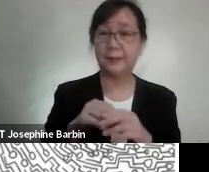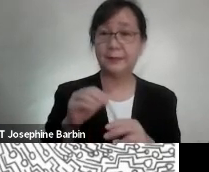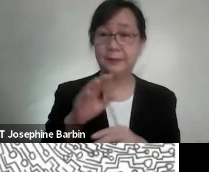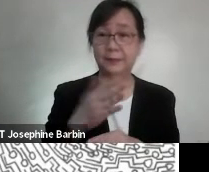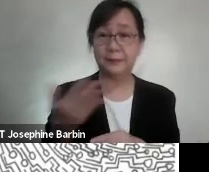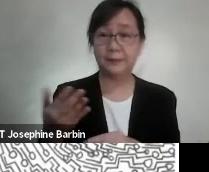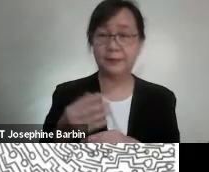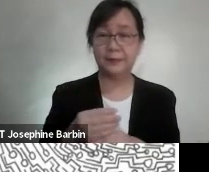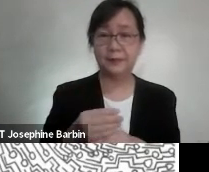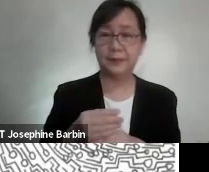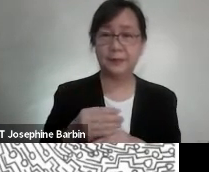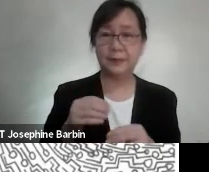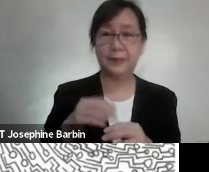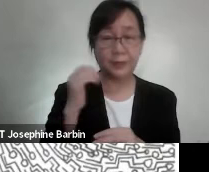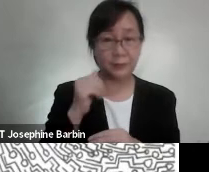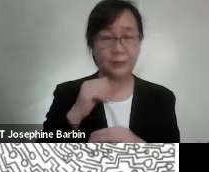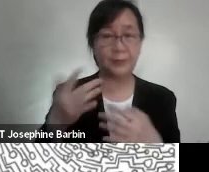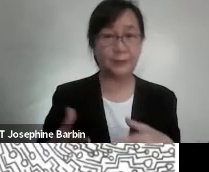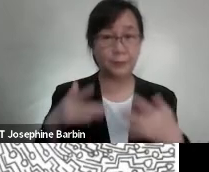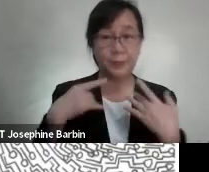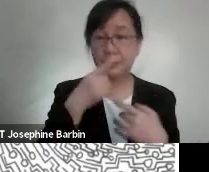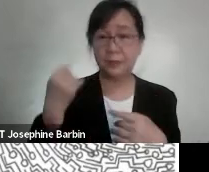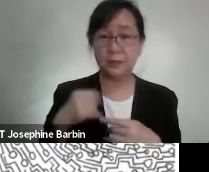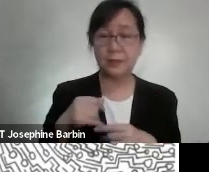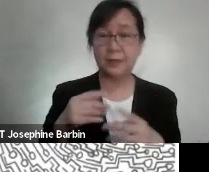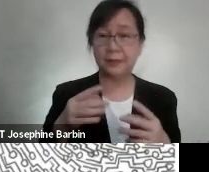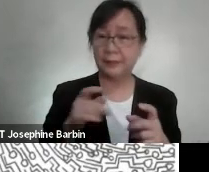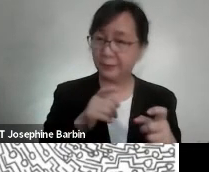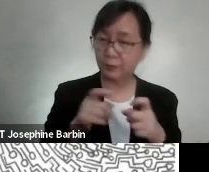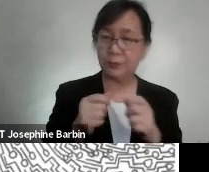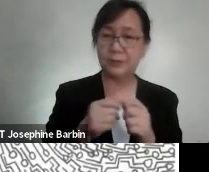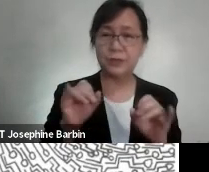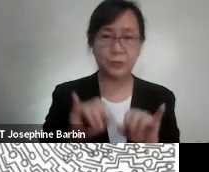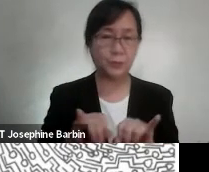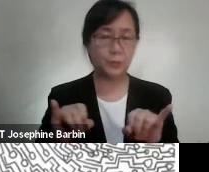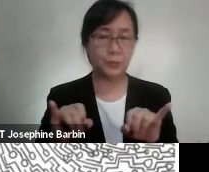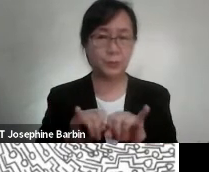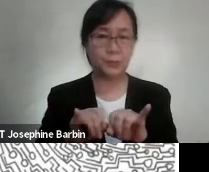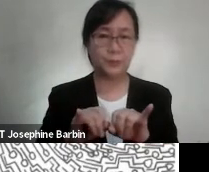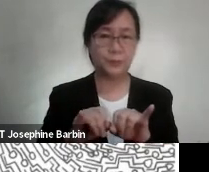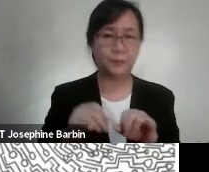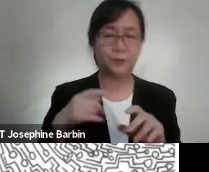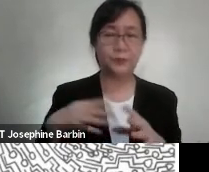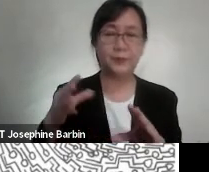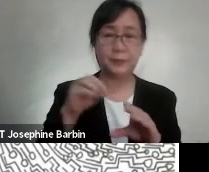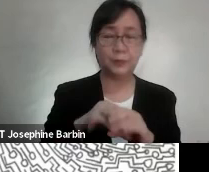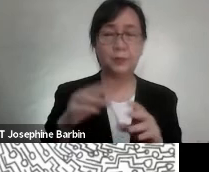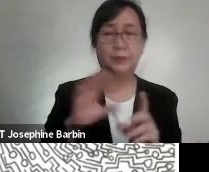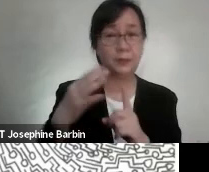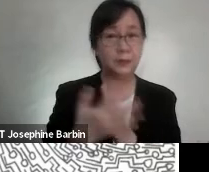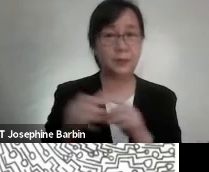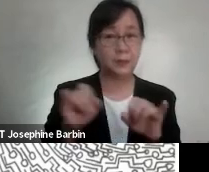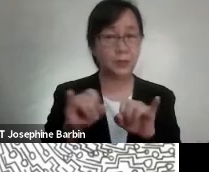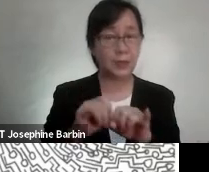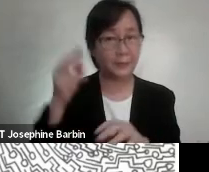in the context of their everyday lives, because they deal with issues that are often taboo in their cultures. Issues like